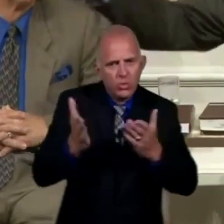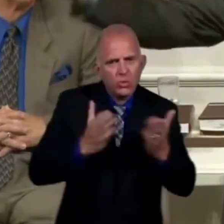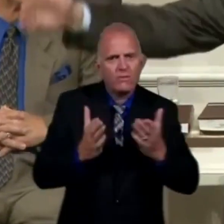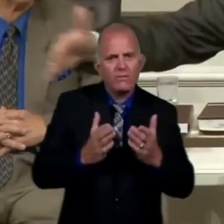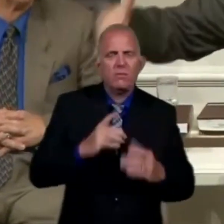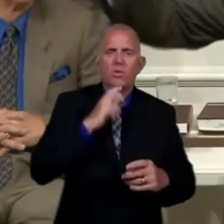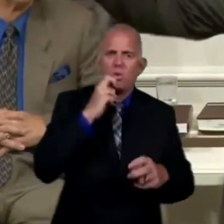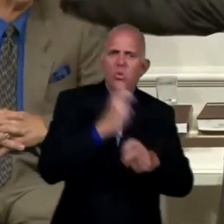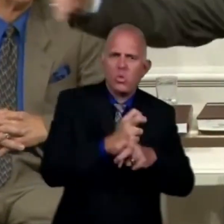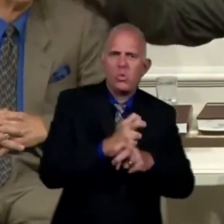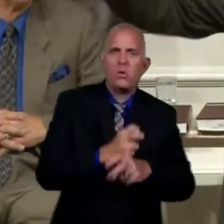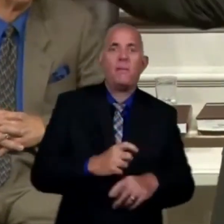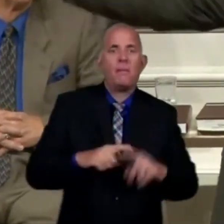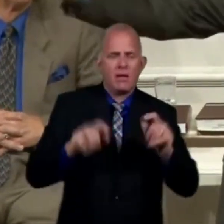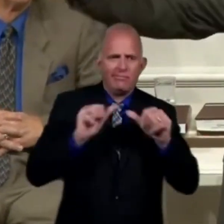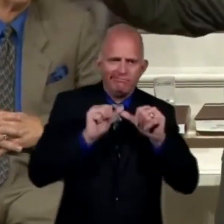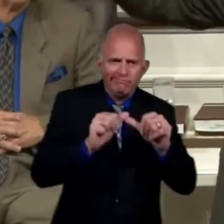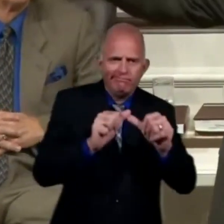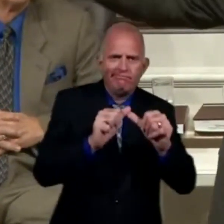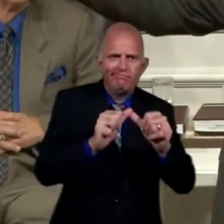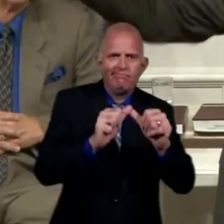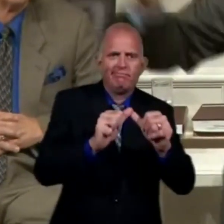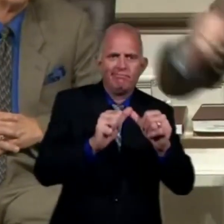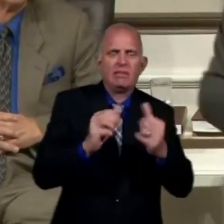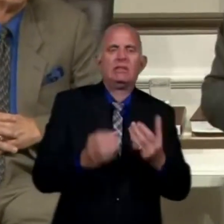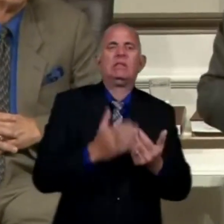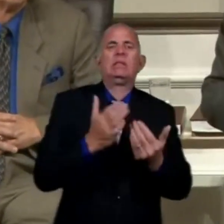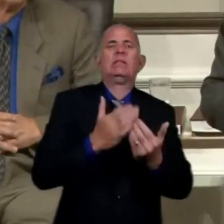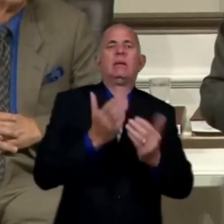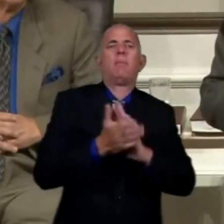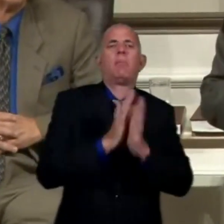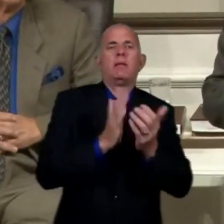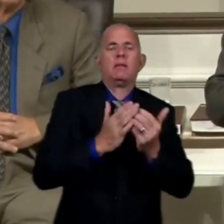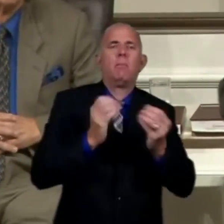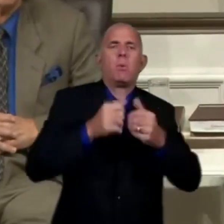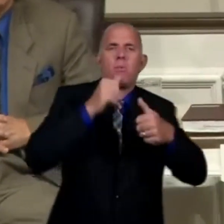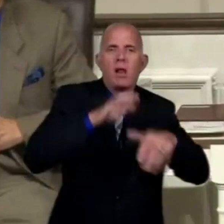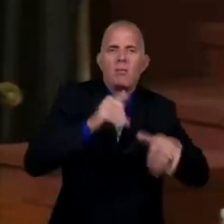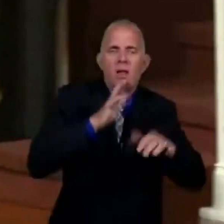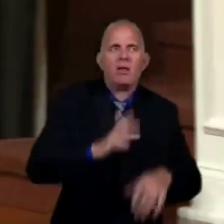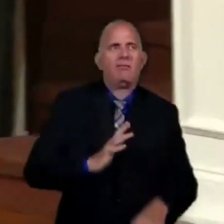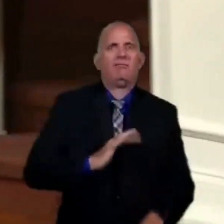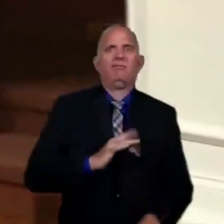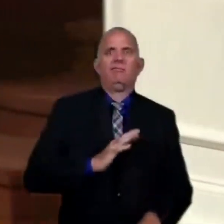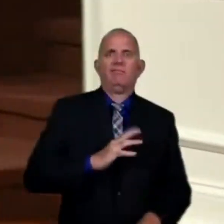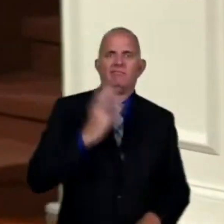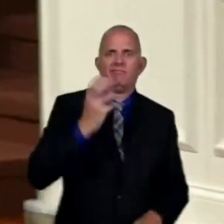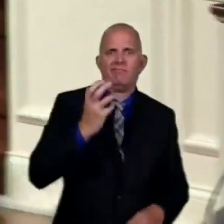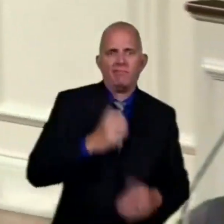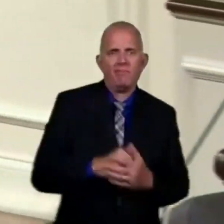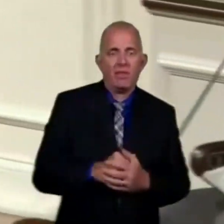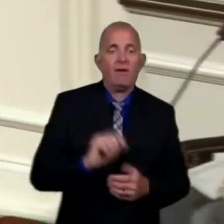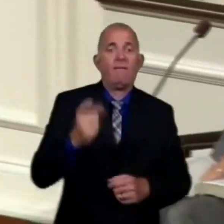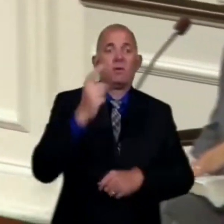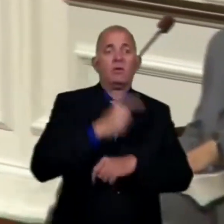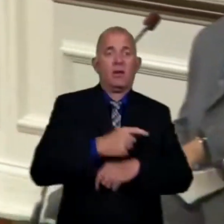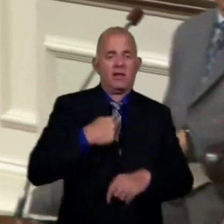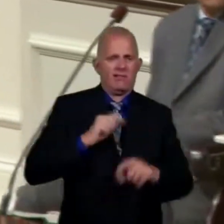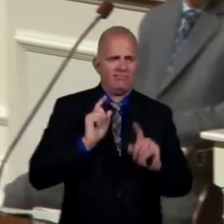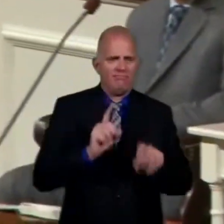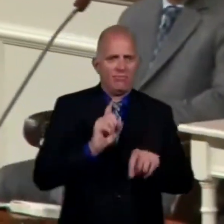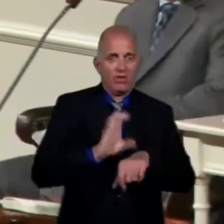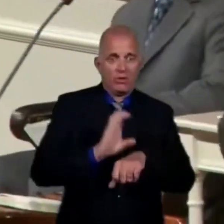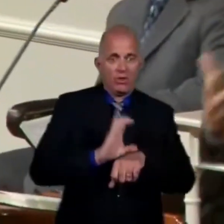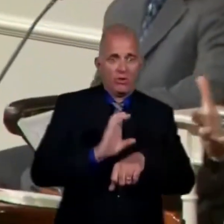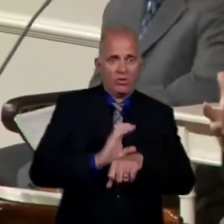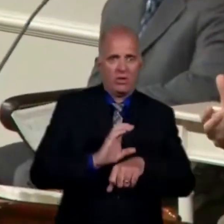doing it, it gets easier and easier and more pleasant, and their blessings start coming in. Your first day of saying, you know, I'm going to be faithful to church. I'm not just